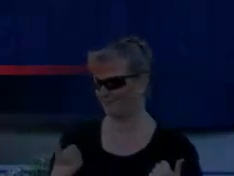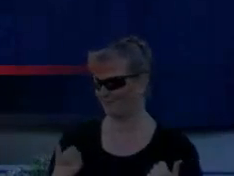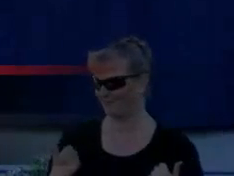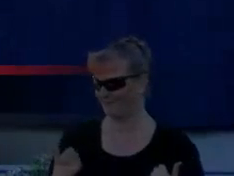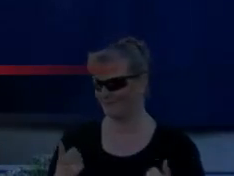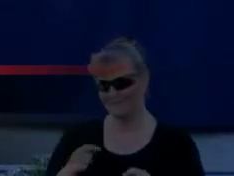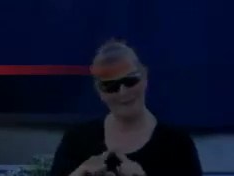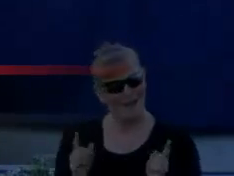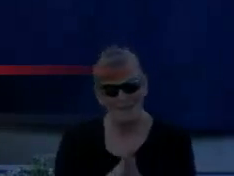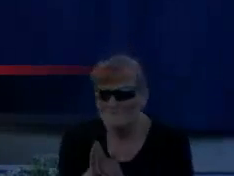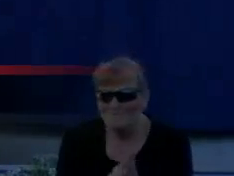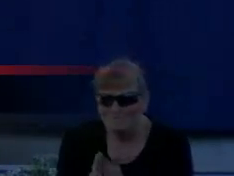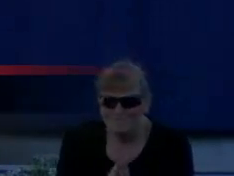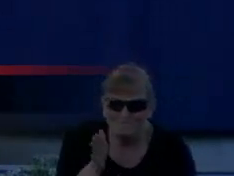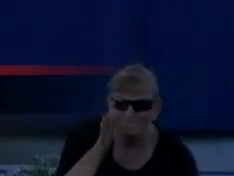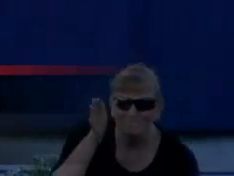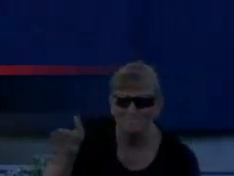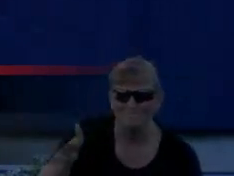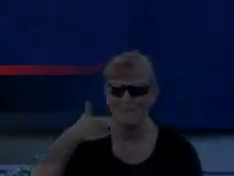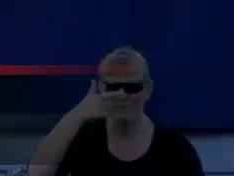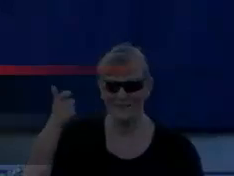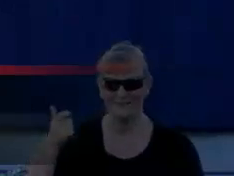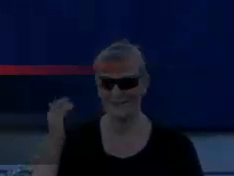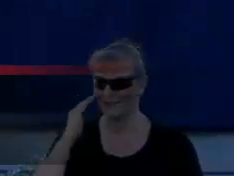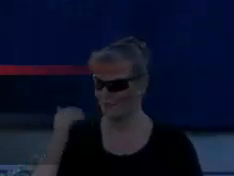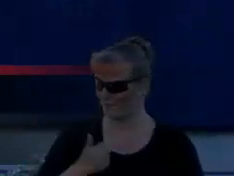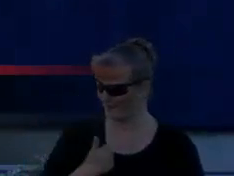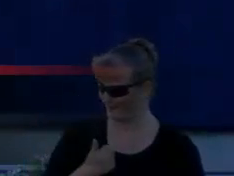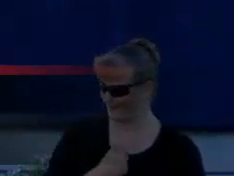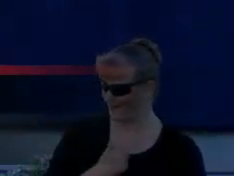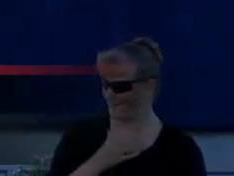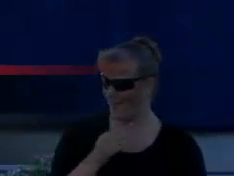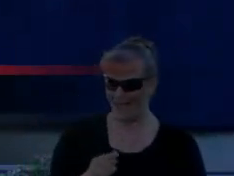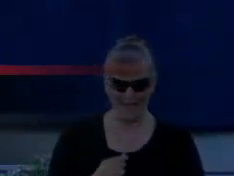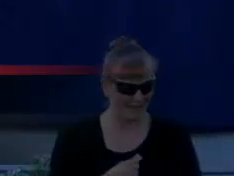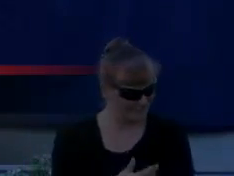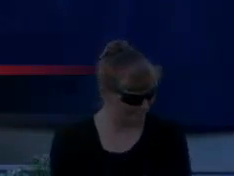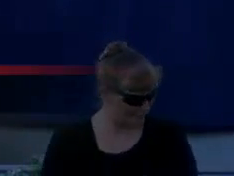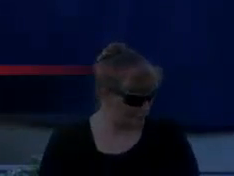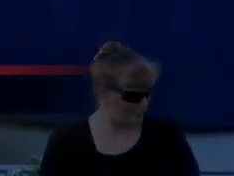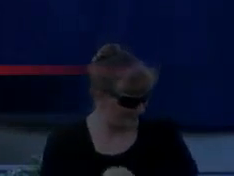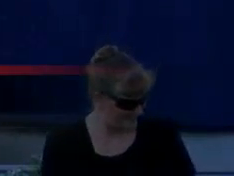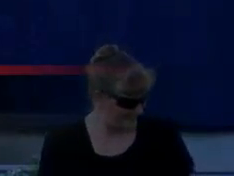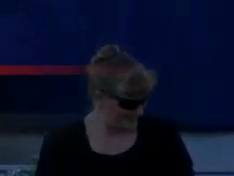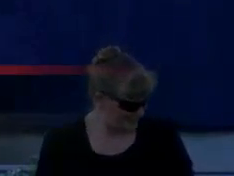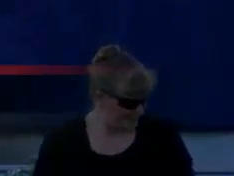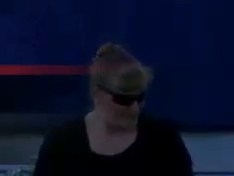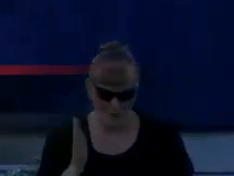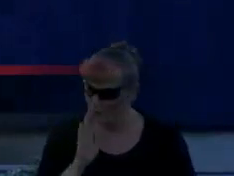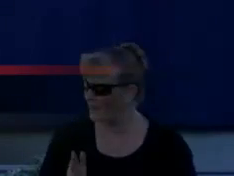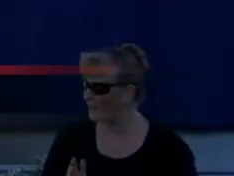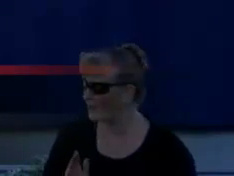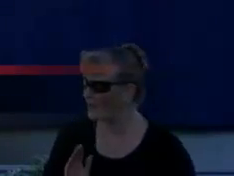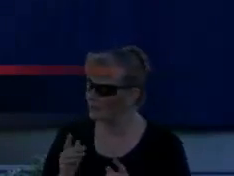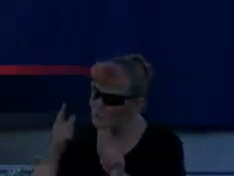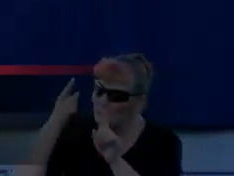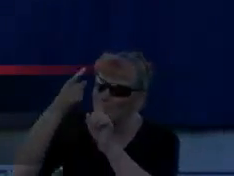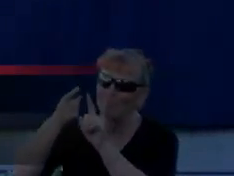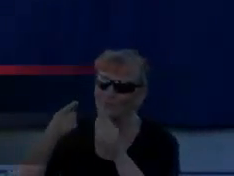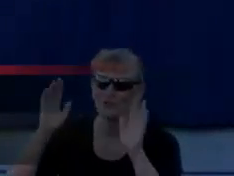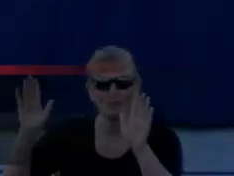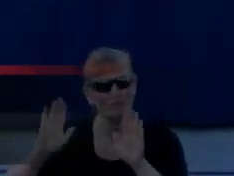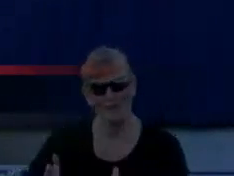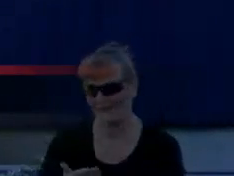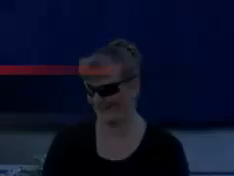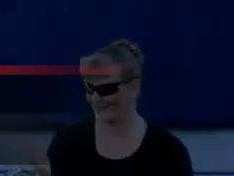I'm also eager for the future because I know I, along with everyone else in these caps and gowns, will go on to do great things. As